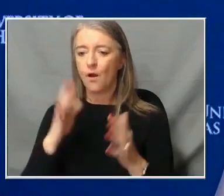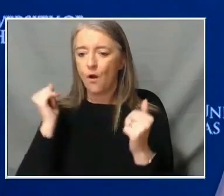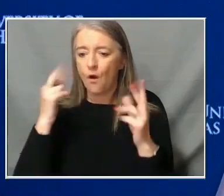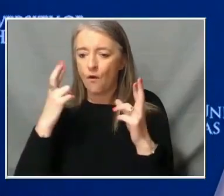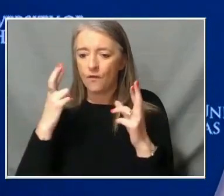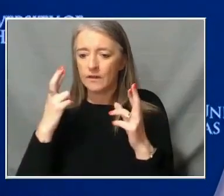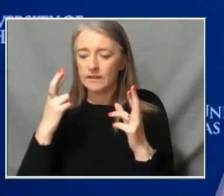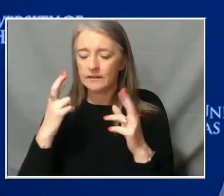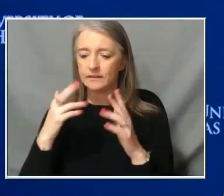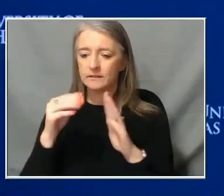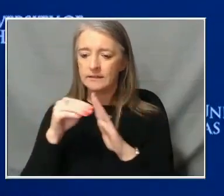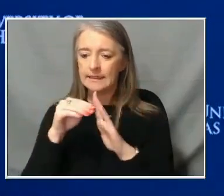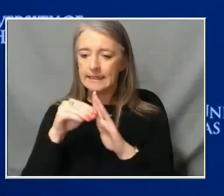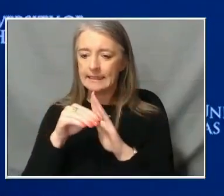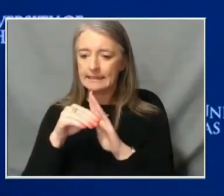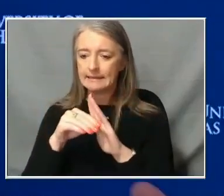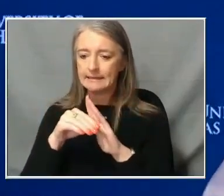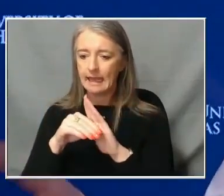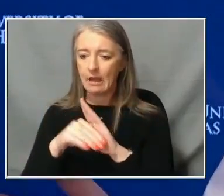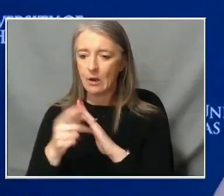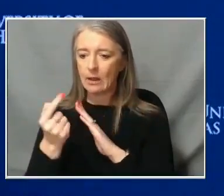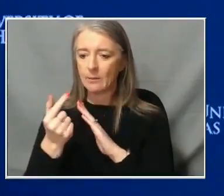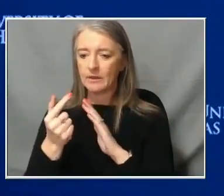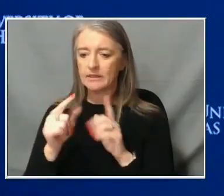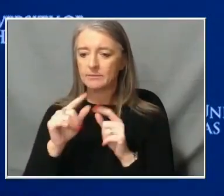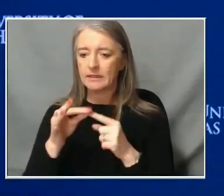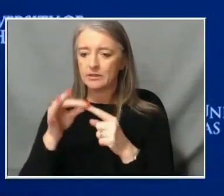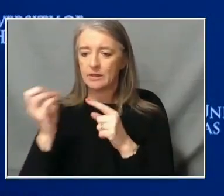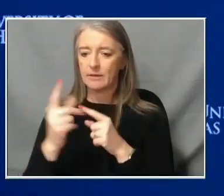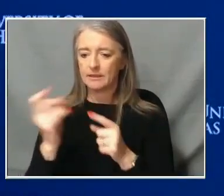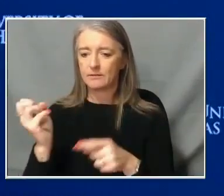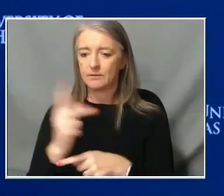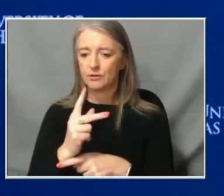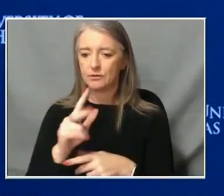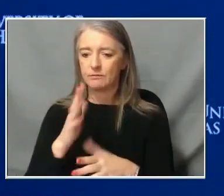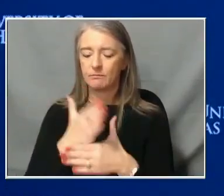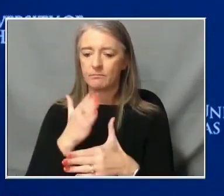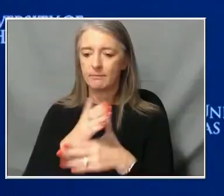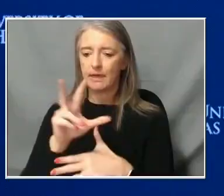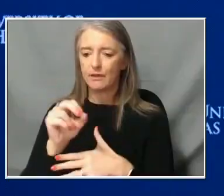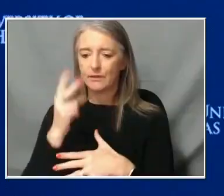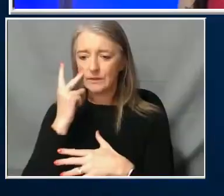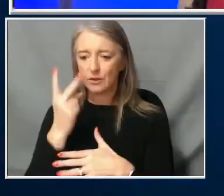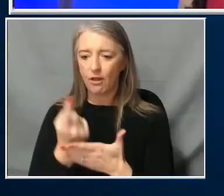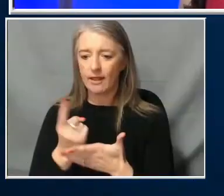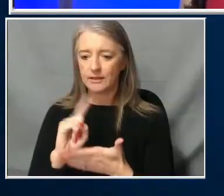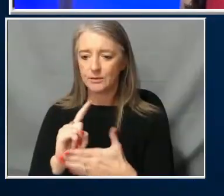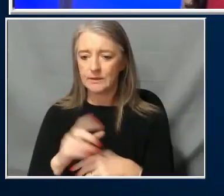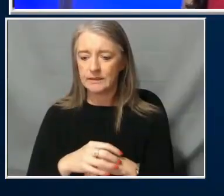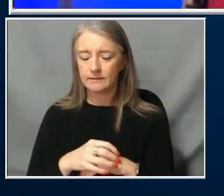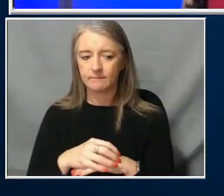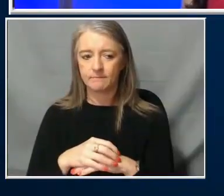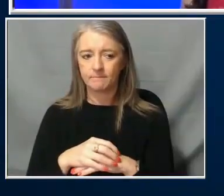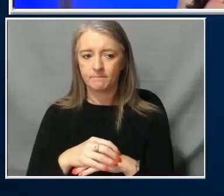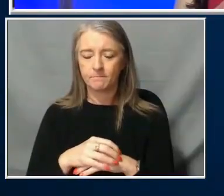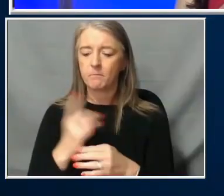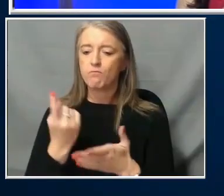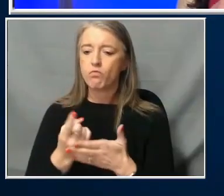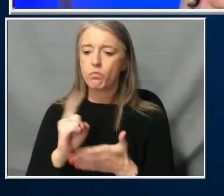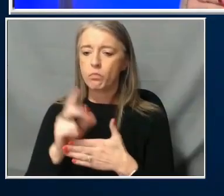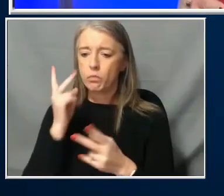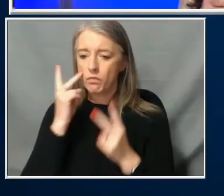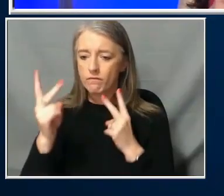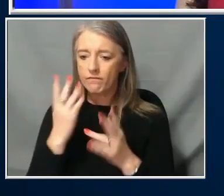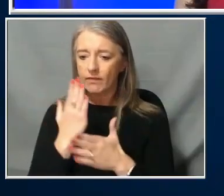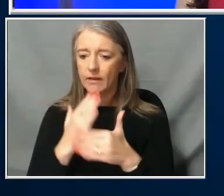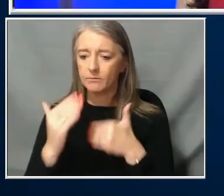ticking down a little bit, especially not going back to those mid-30s that we saw a couple times last week. I want to ask you about last week. We saw some progress on the